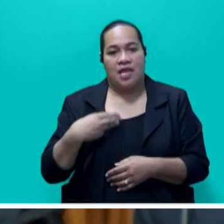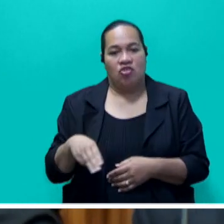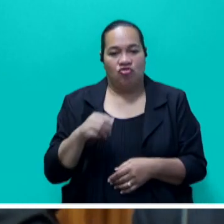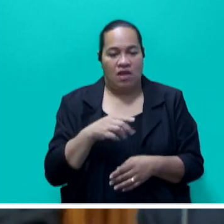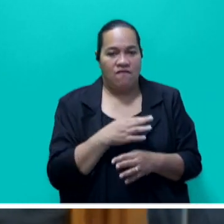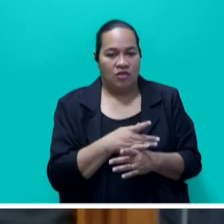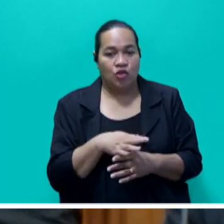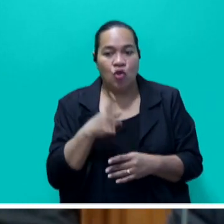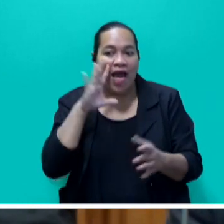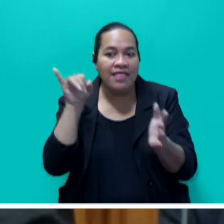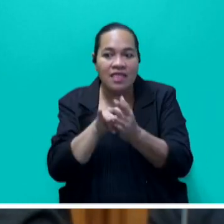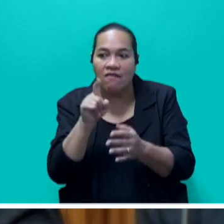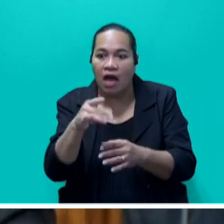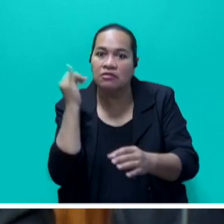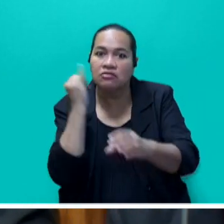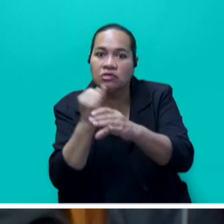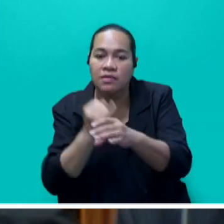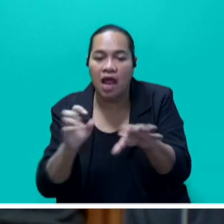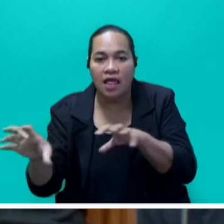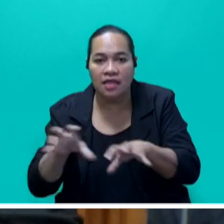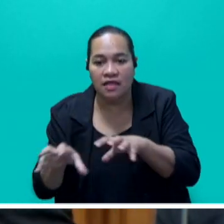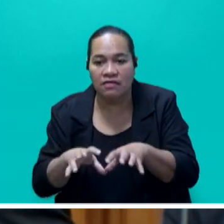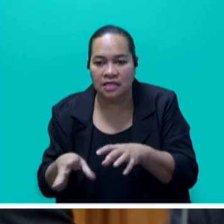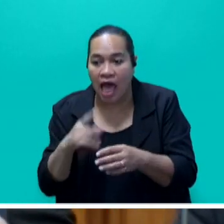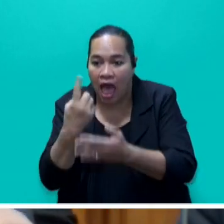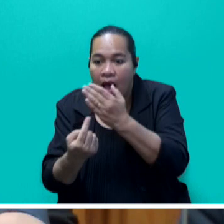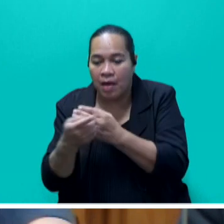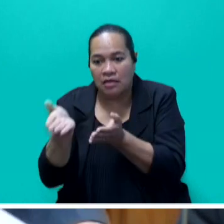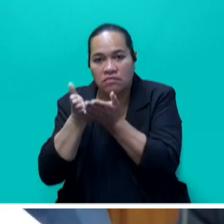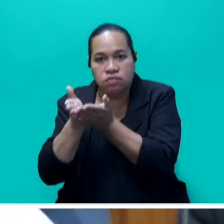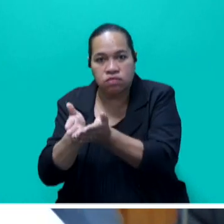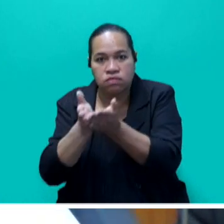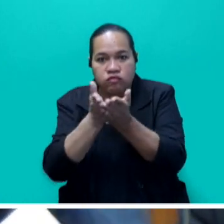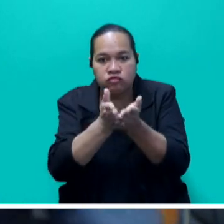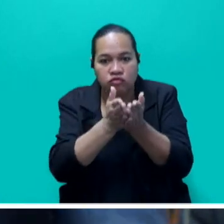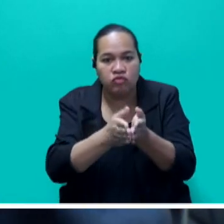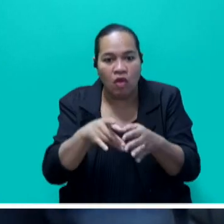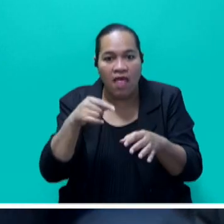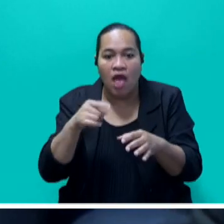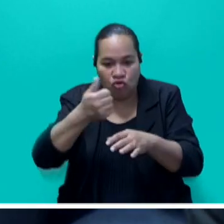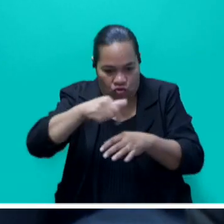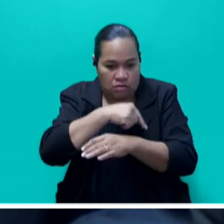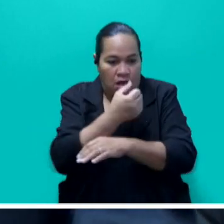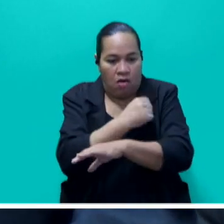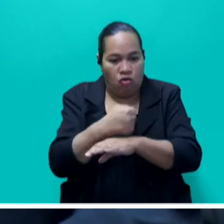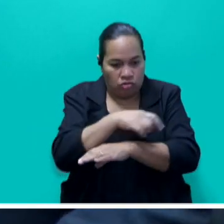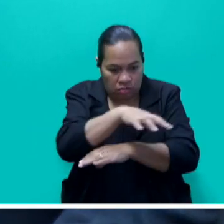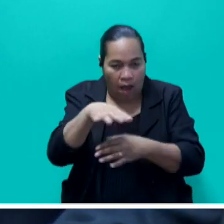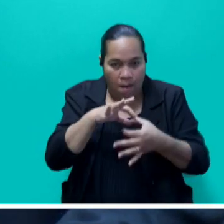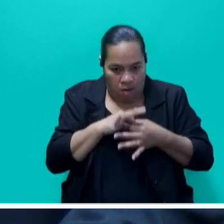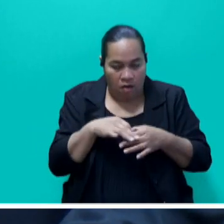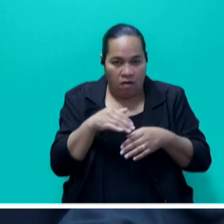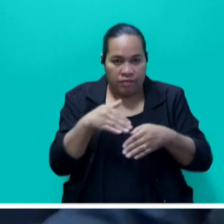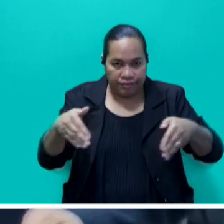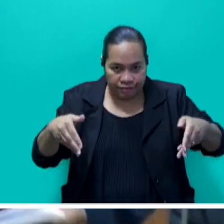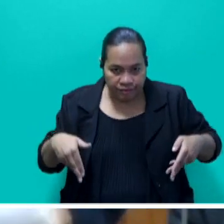identify illegal activities that occur on any fishing vessels in our waters. Moreover, Honourable Speaker,